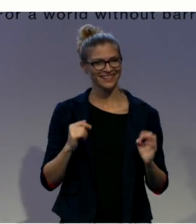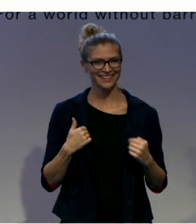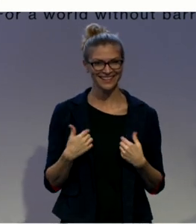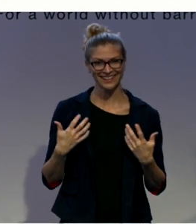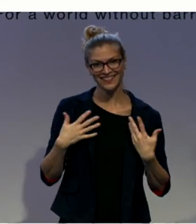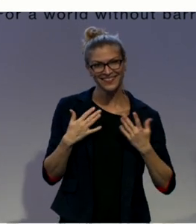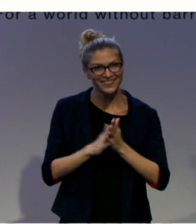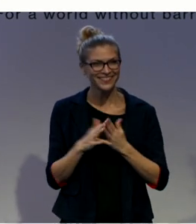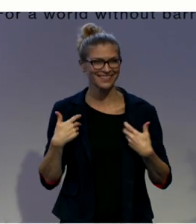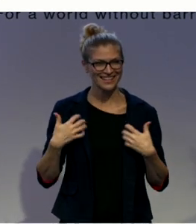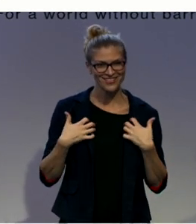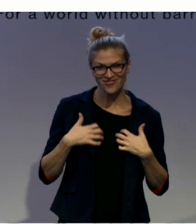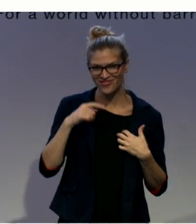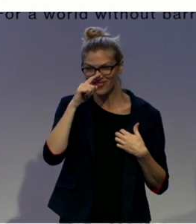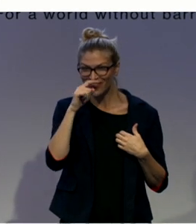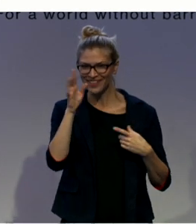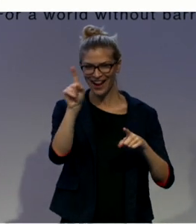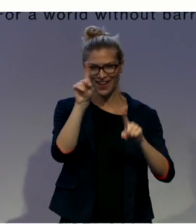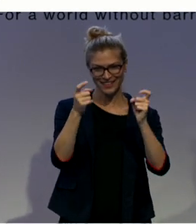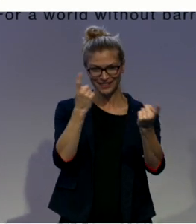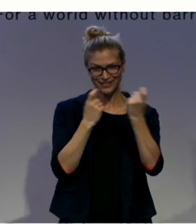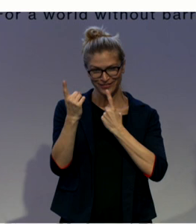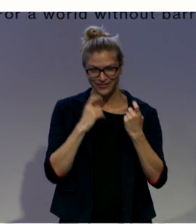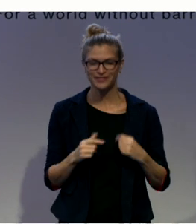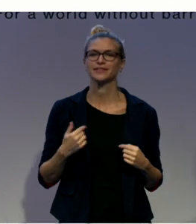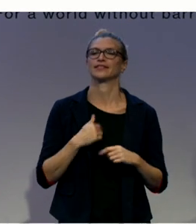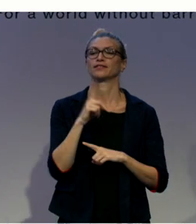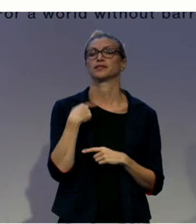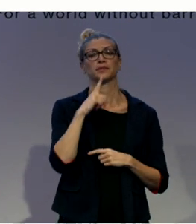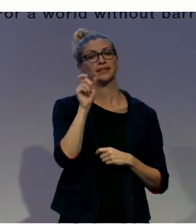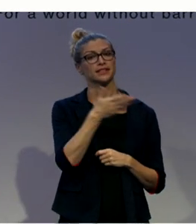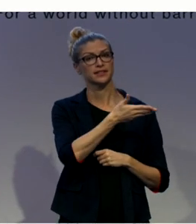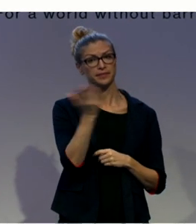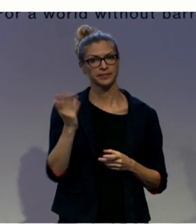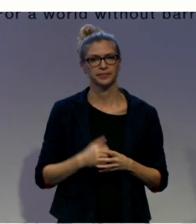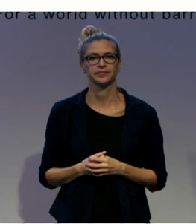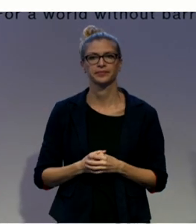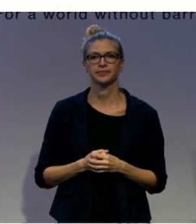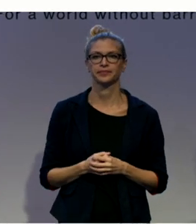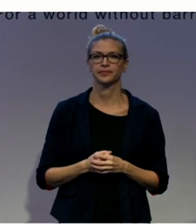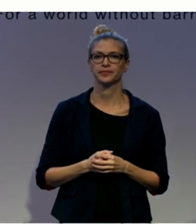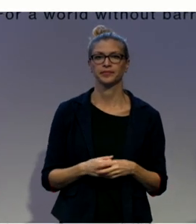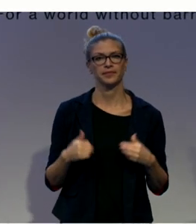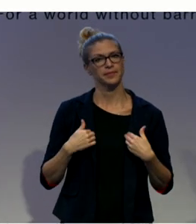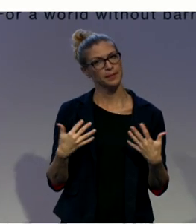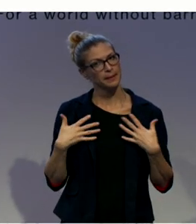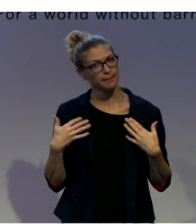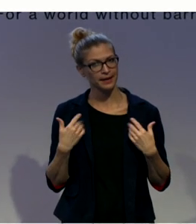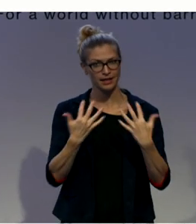Yeah, regarding to my question. I am so happy to be sharing with you about the introductions